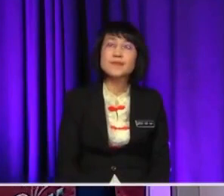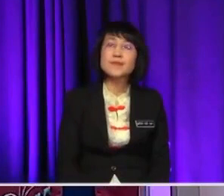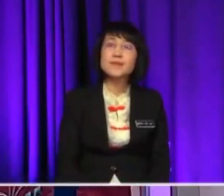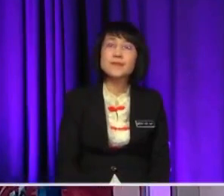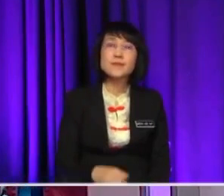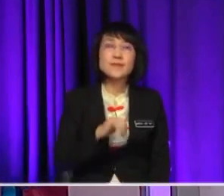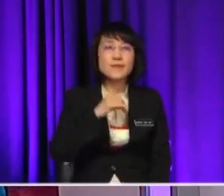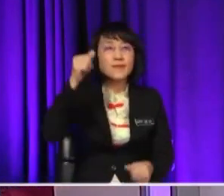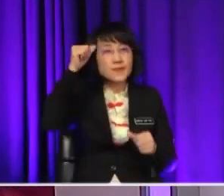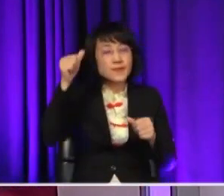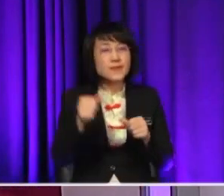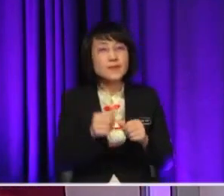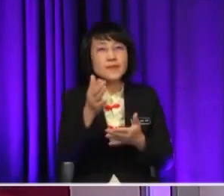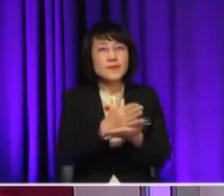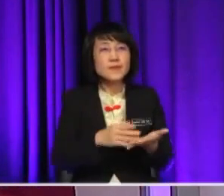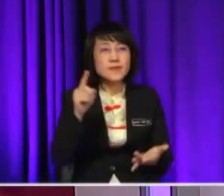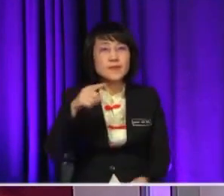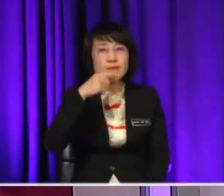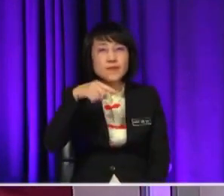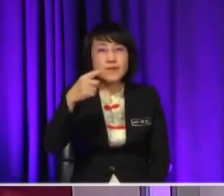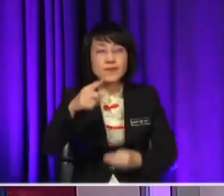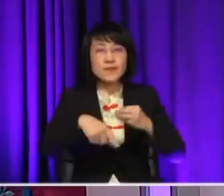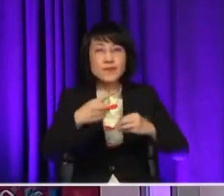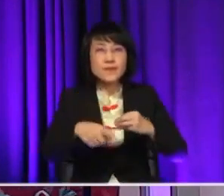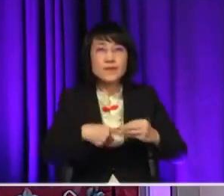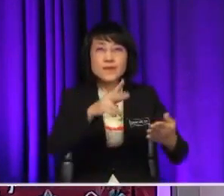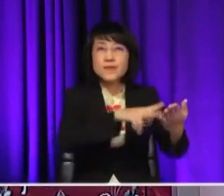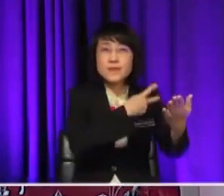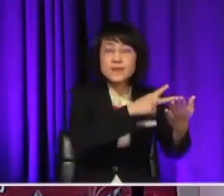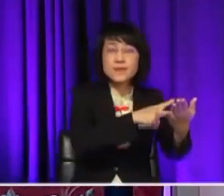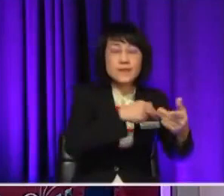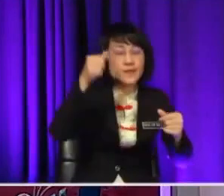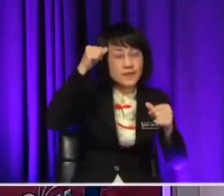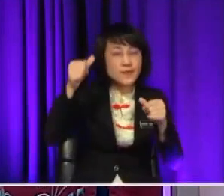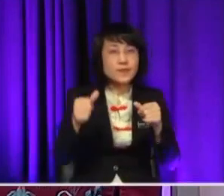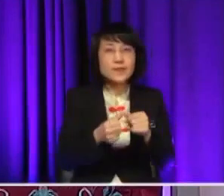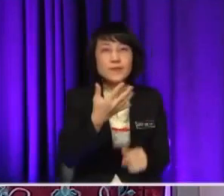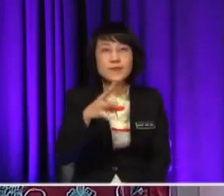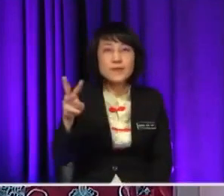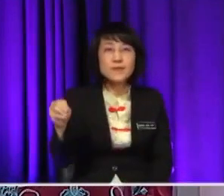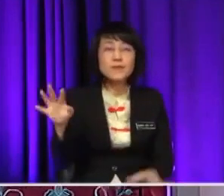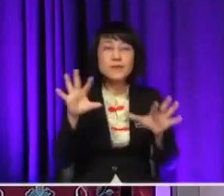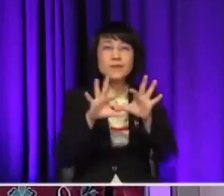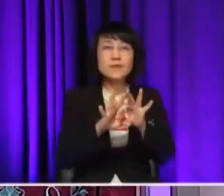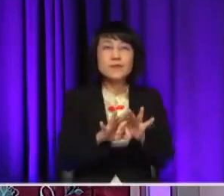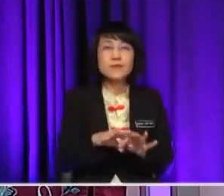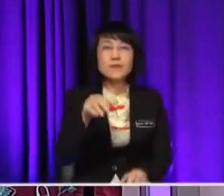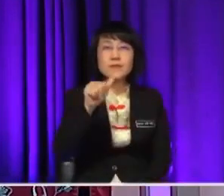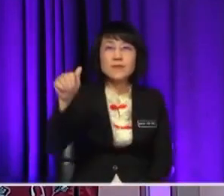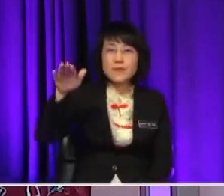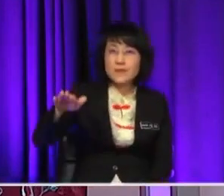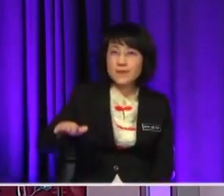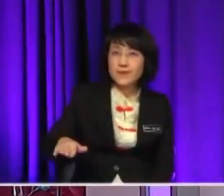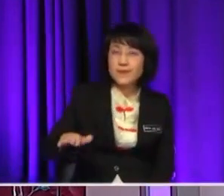someone mentioning that the poem also reminds them of a child. Do you